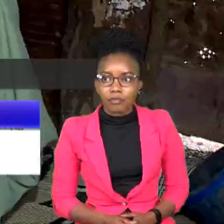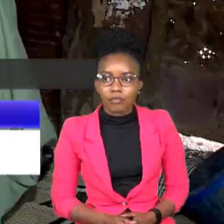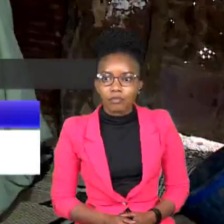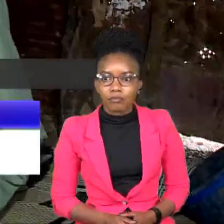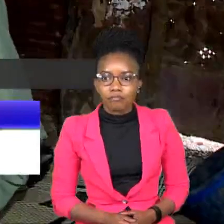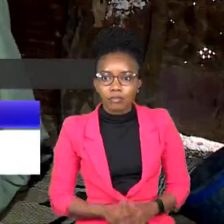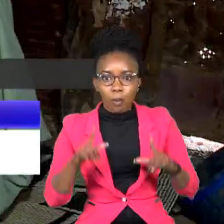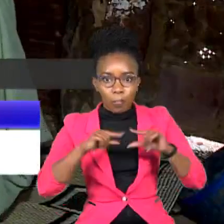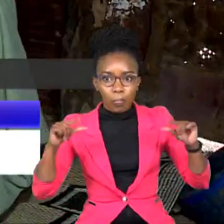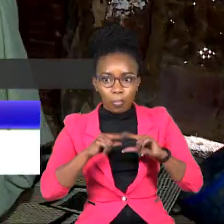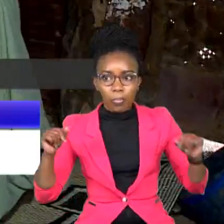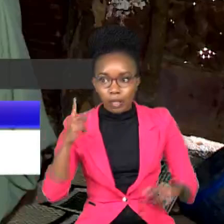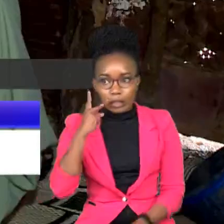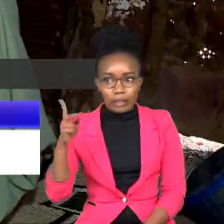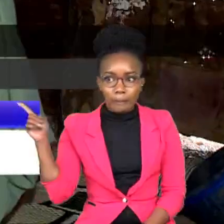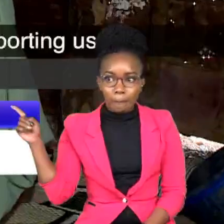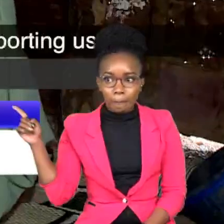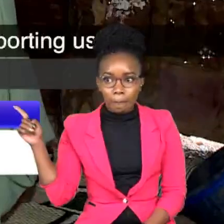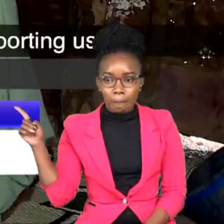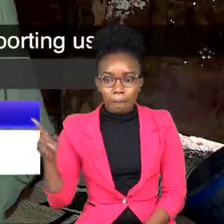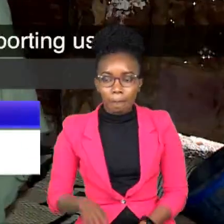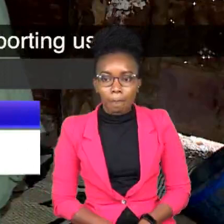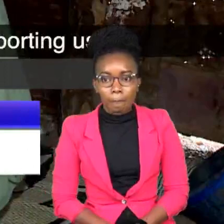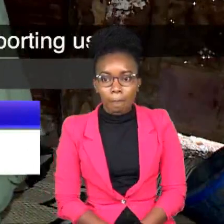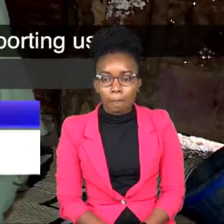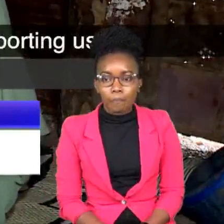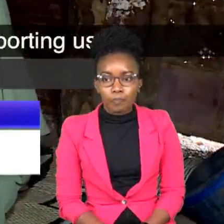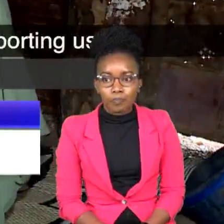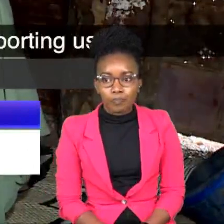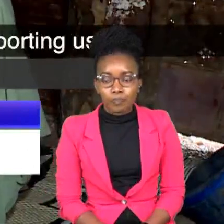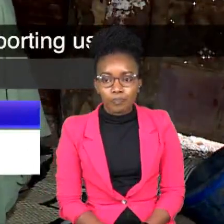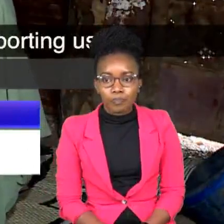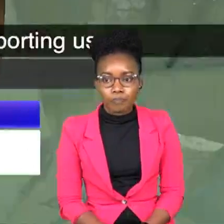magacaygu Hodan Mohammed Hersi. Hodan Mohammed Hersi xasan weeye.